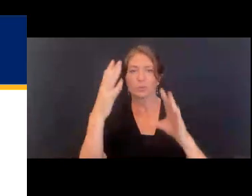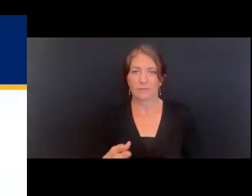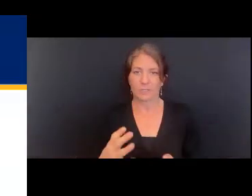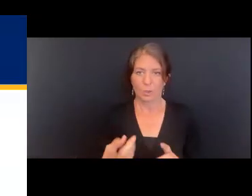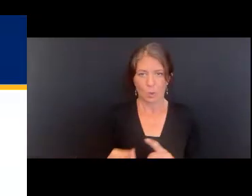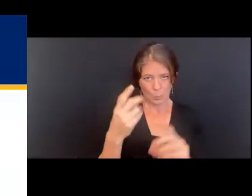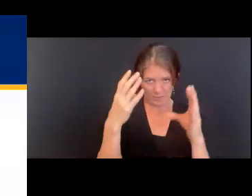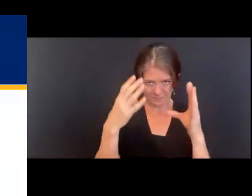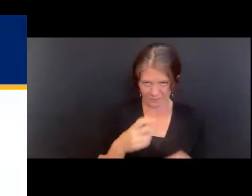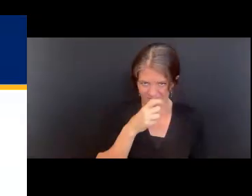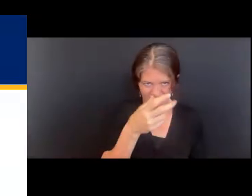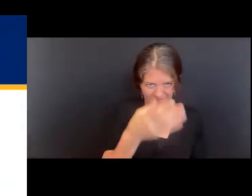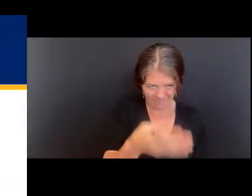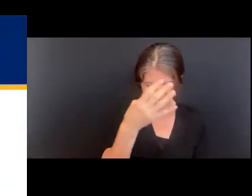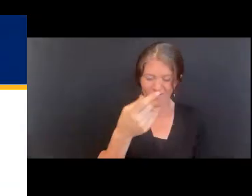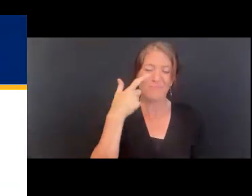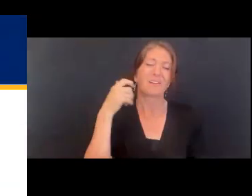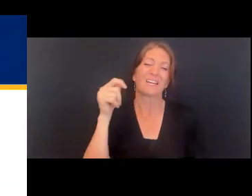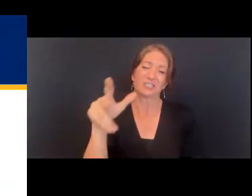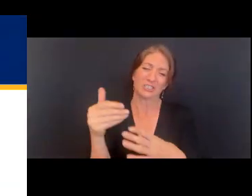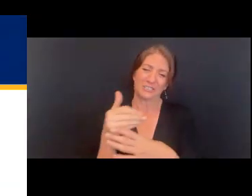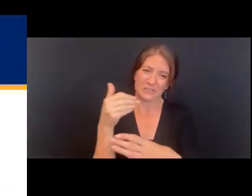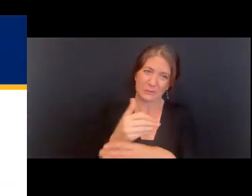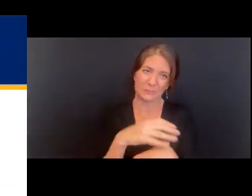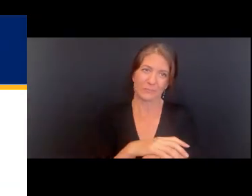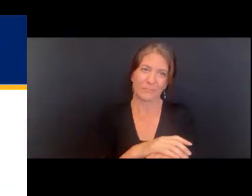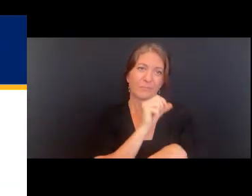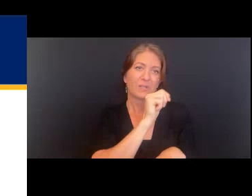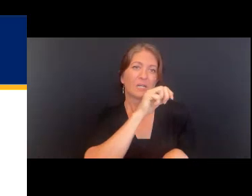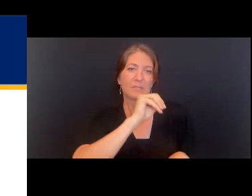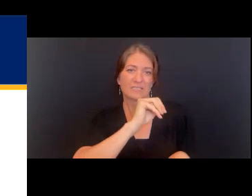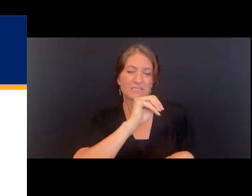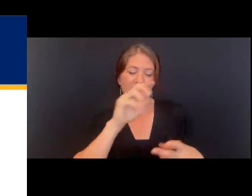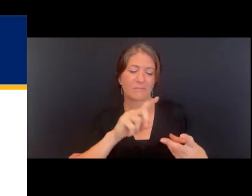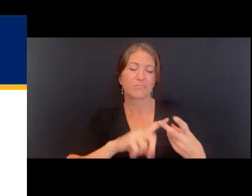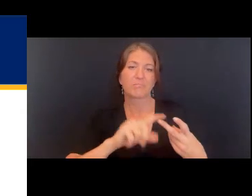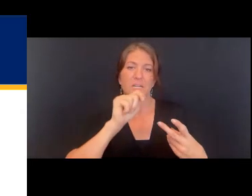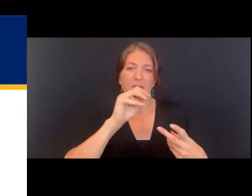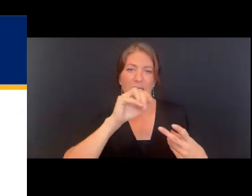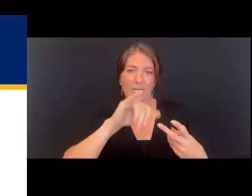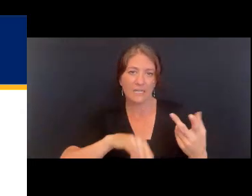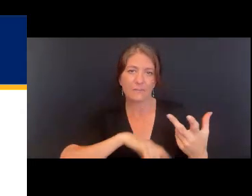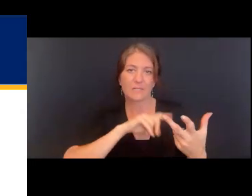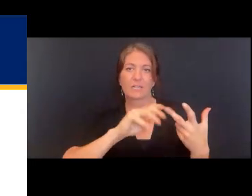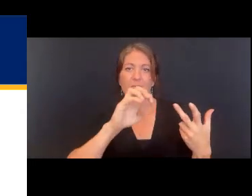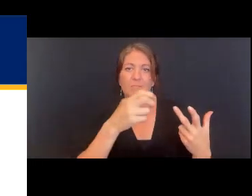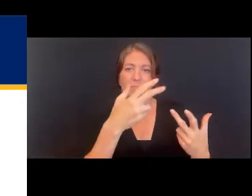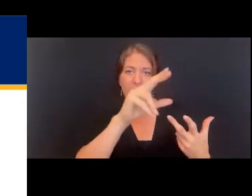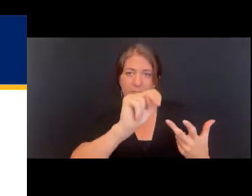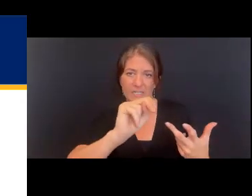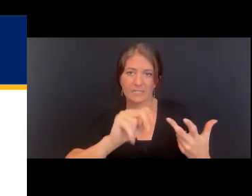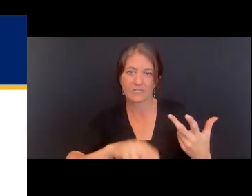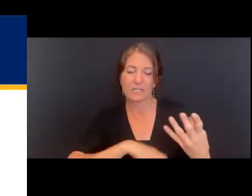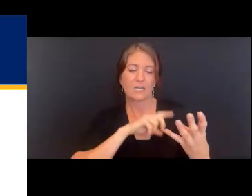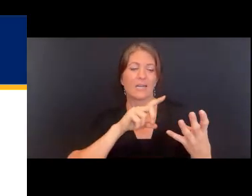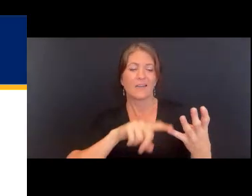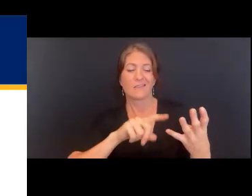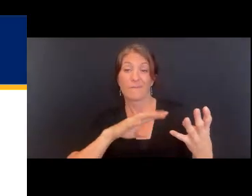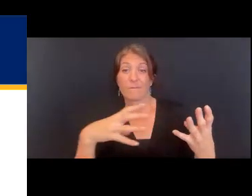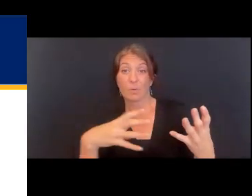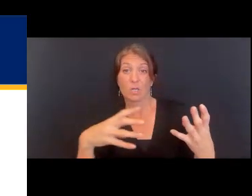here because she is new to our organization, Sam Filburn, Amy Weedle, Megan Alvis, and Letha